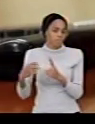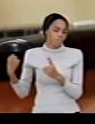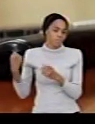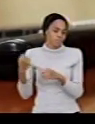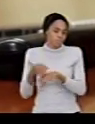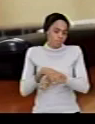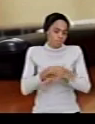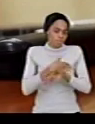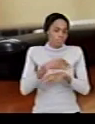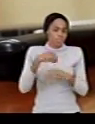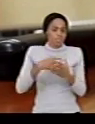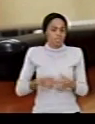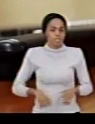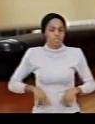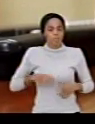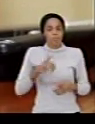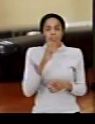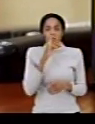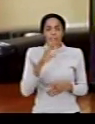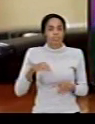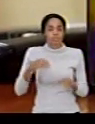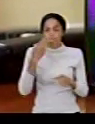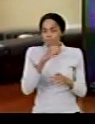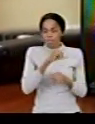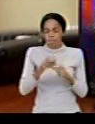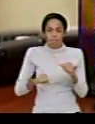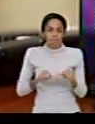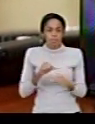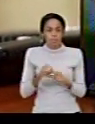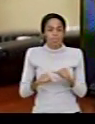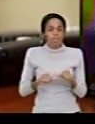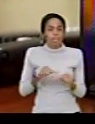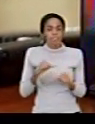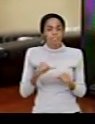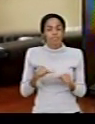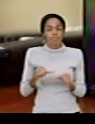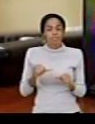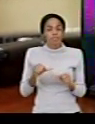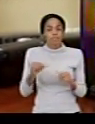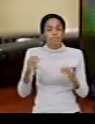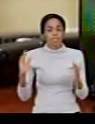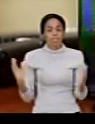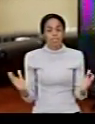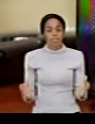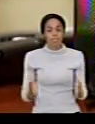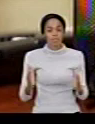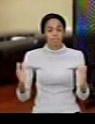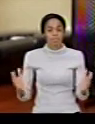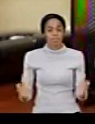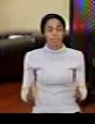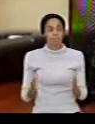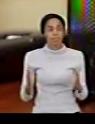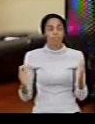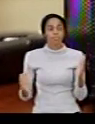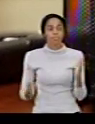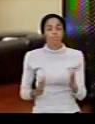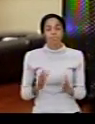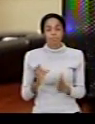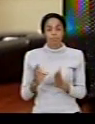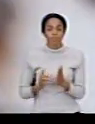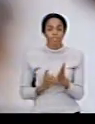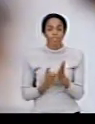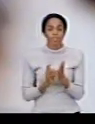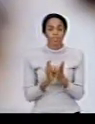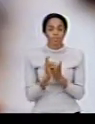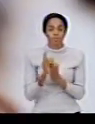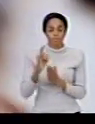life? You are talking about edification. What can I teach? How can I instruct? And how can I present everything it will bring for